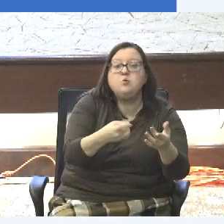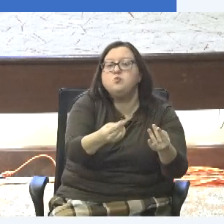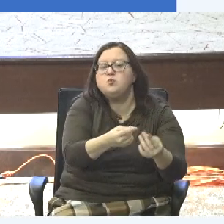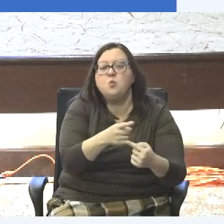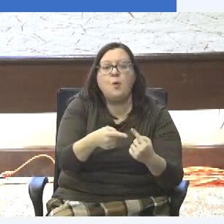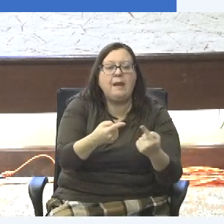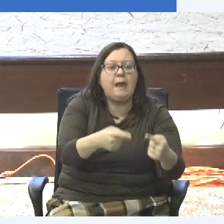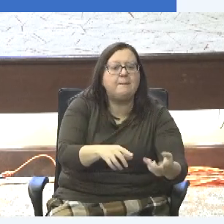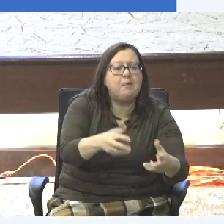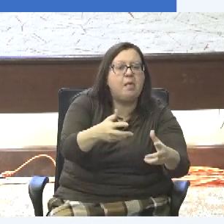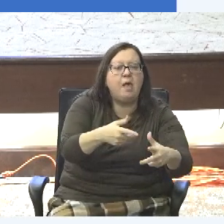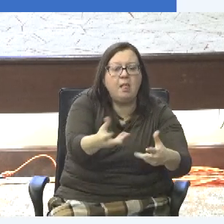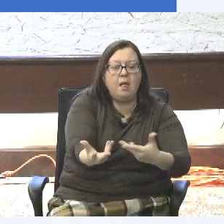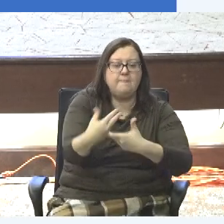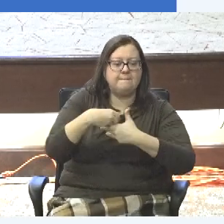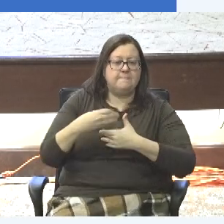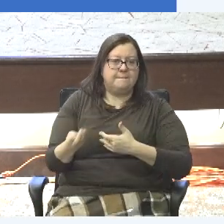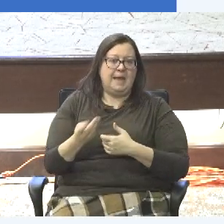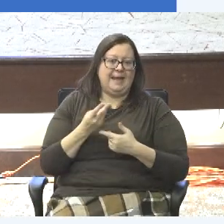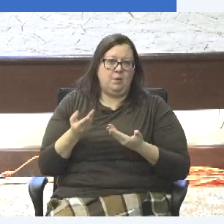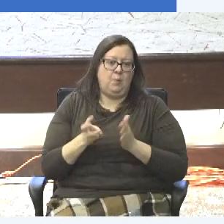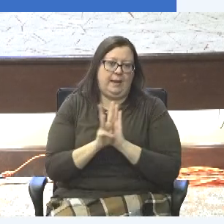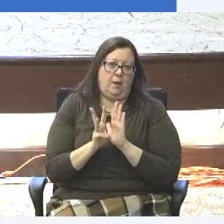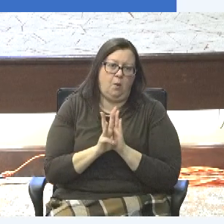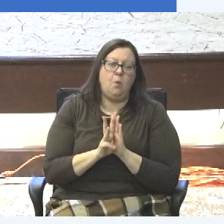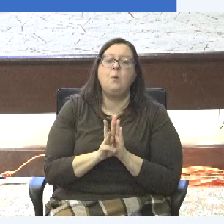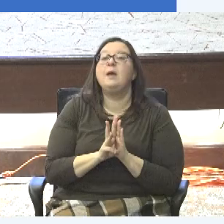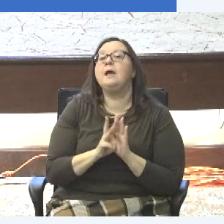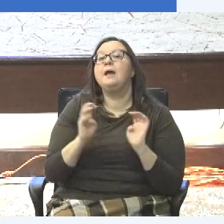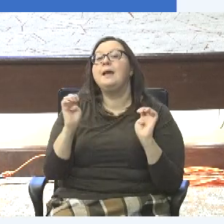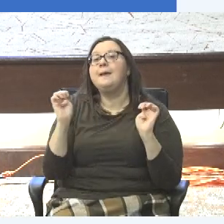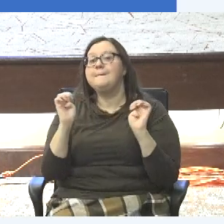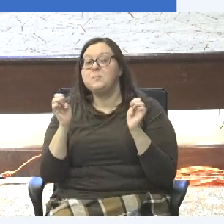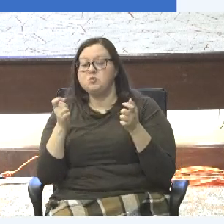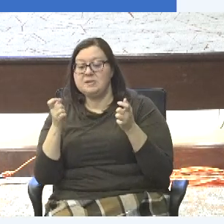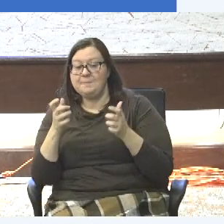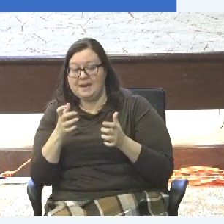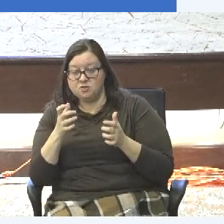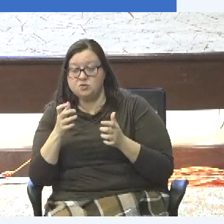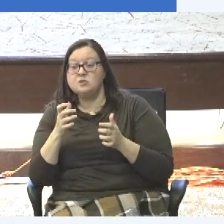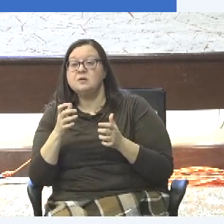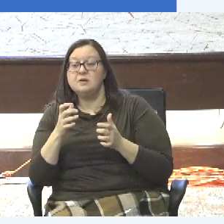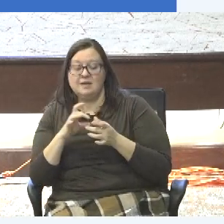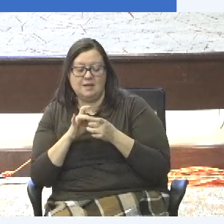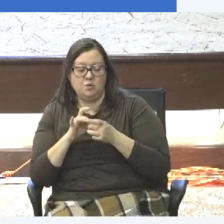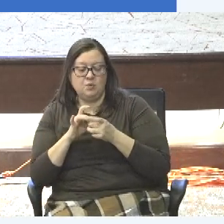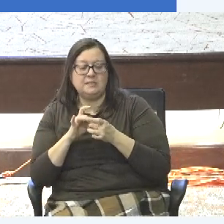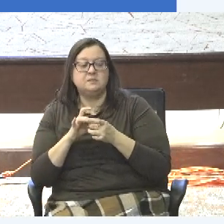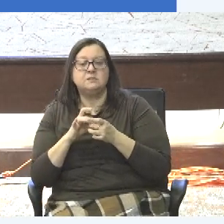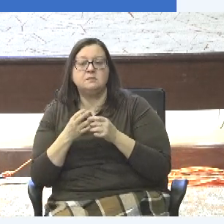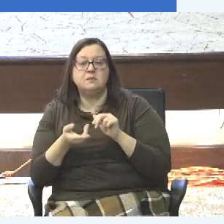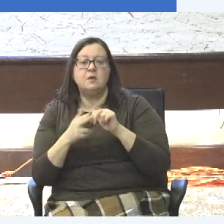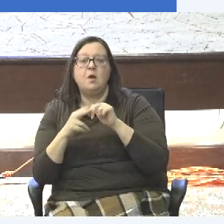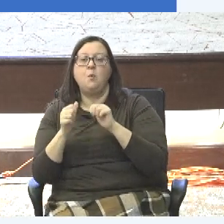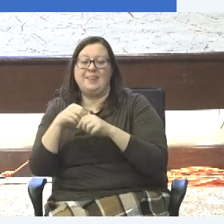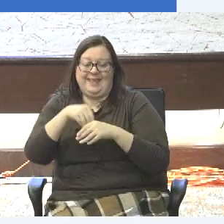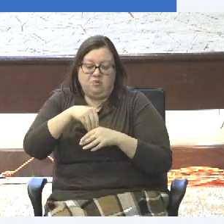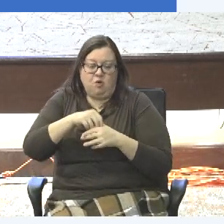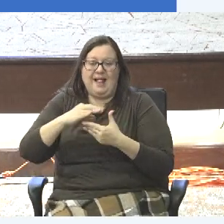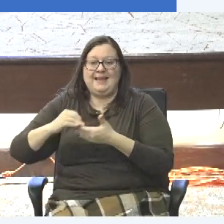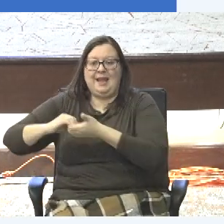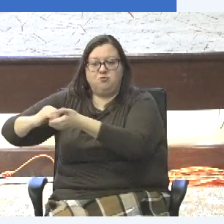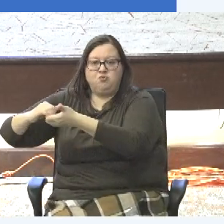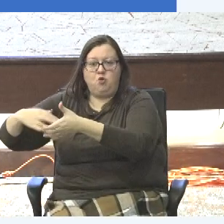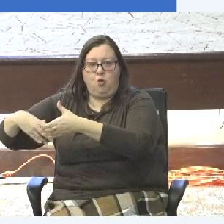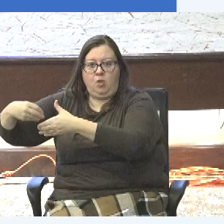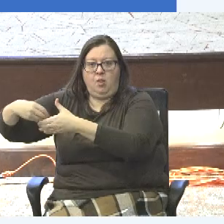area. And then looking forward for emergency management, they're going to continue that increased coordination with internal and external partners. They're going to